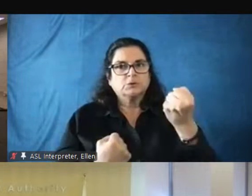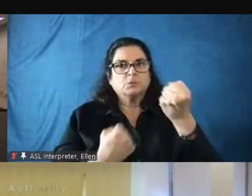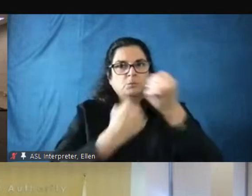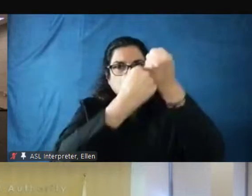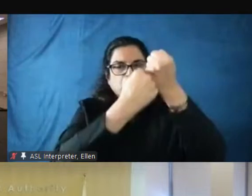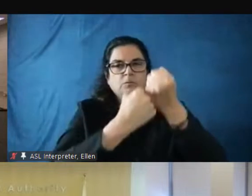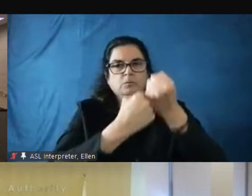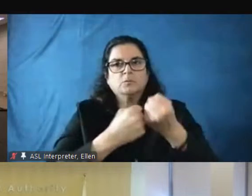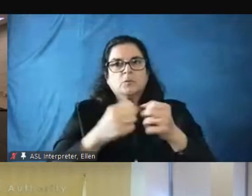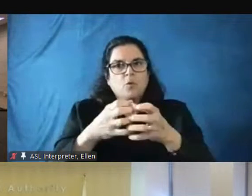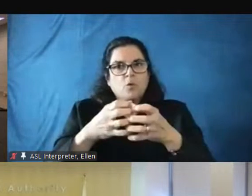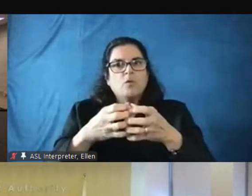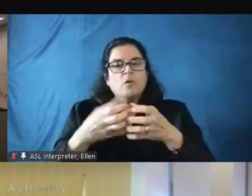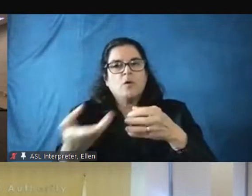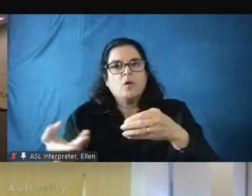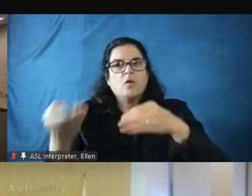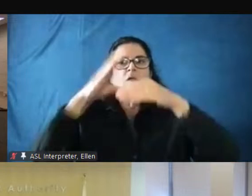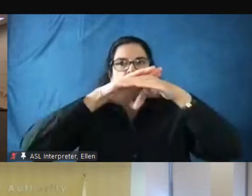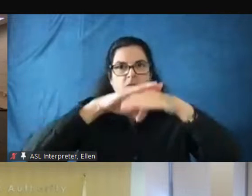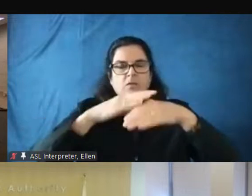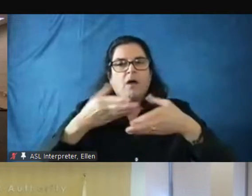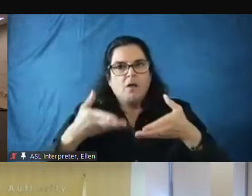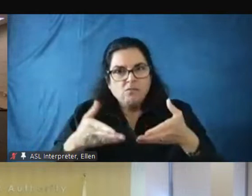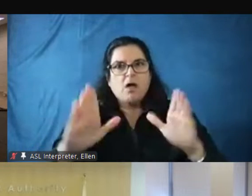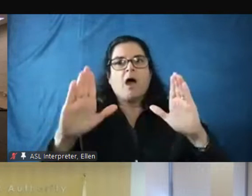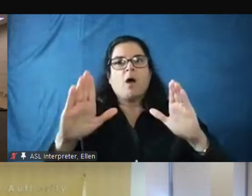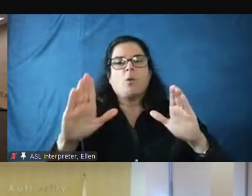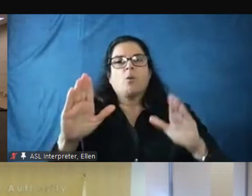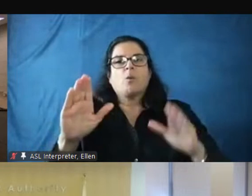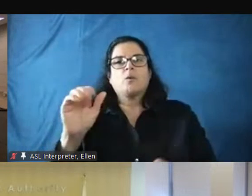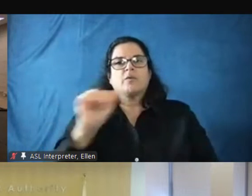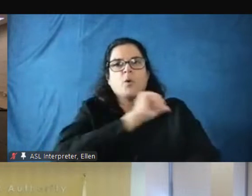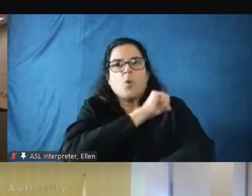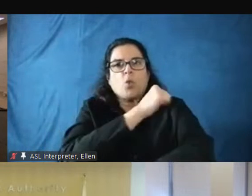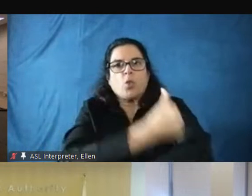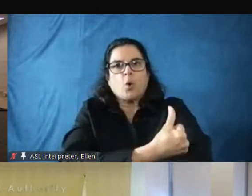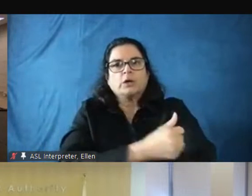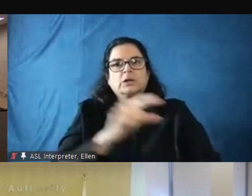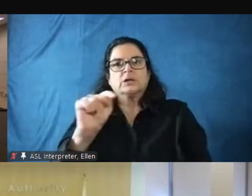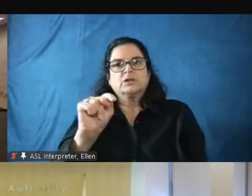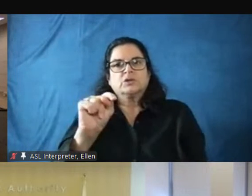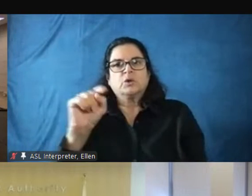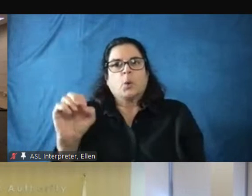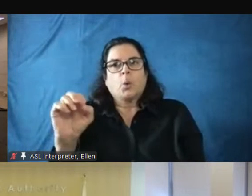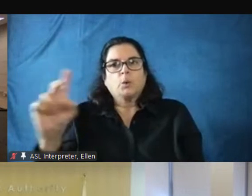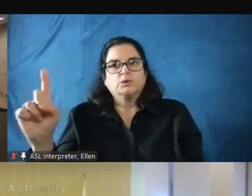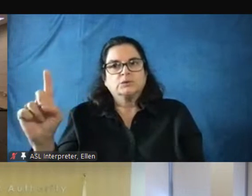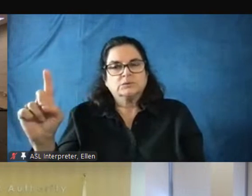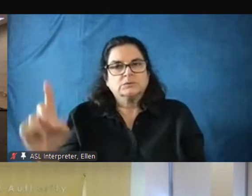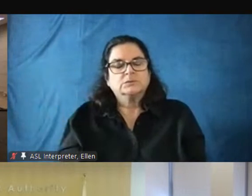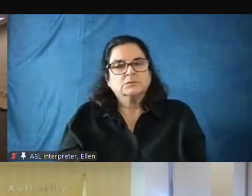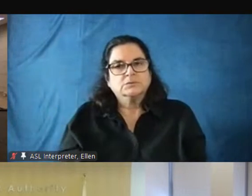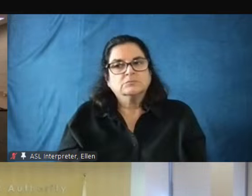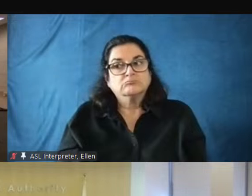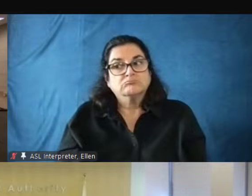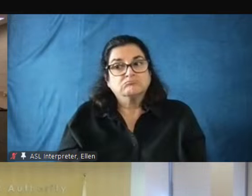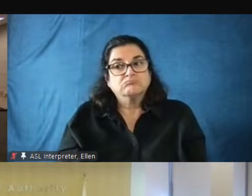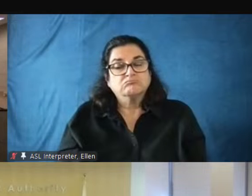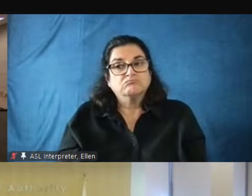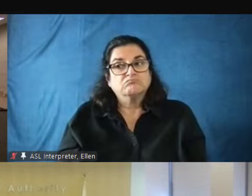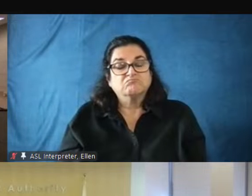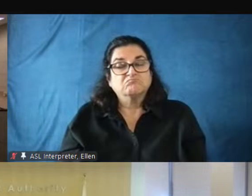legislative authority to allow for, TOD entry, Chicago Transit Authority. So I think we just need